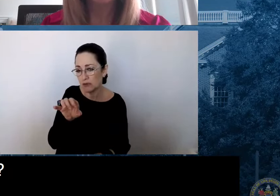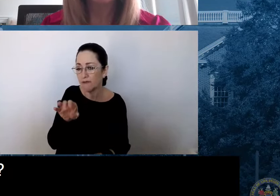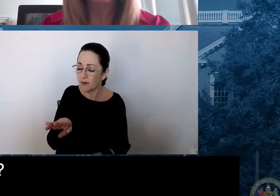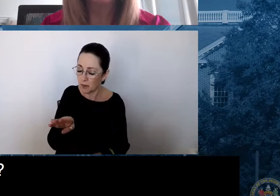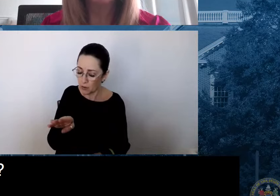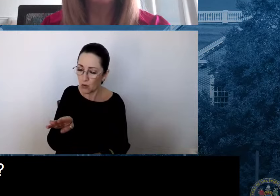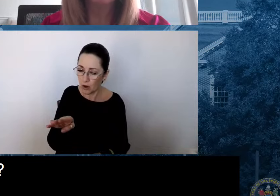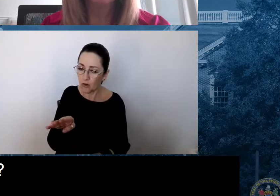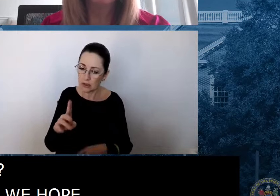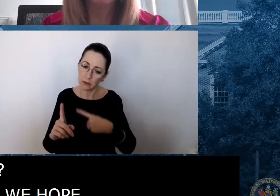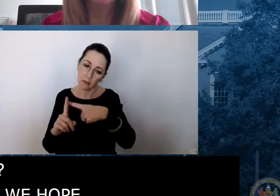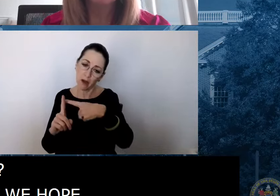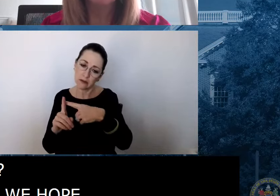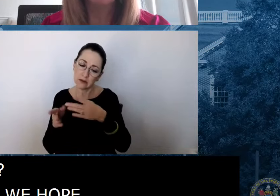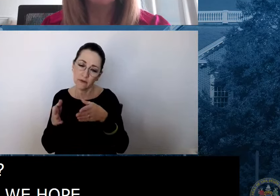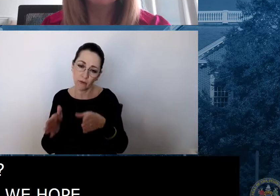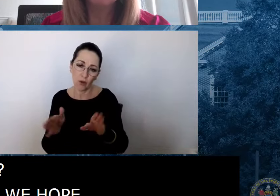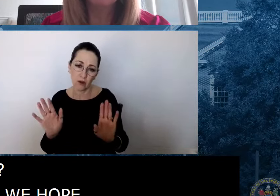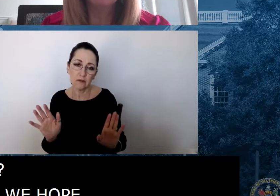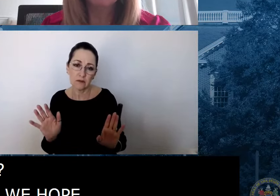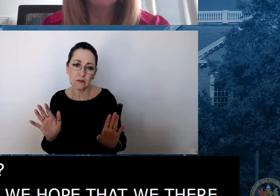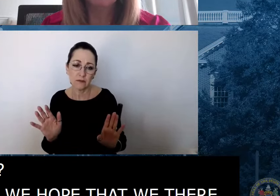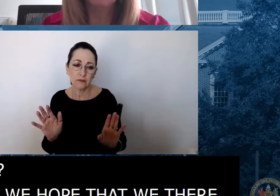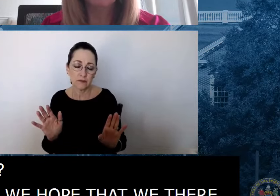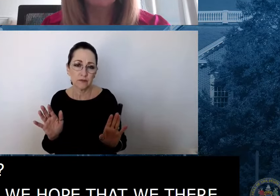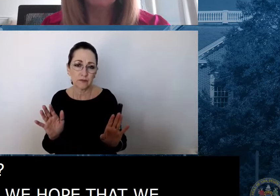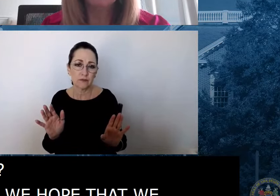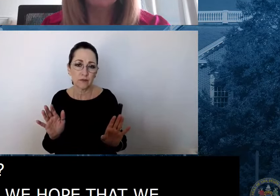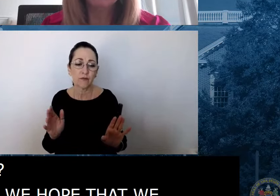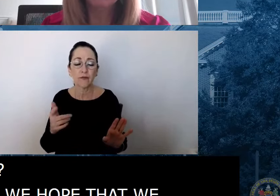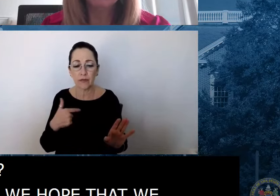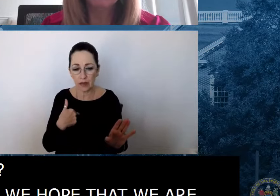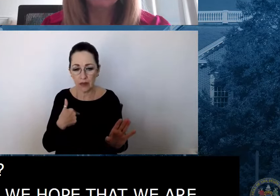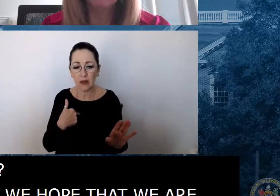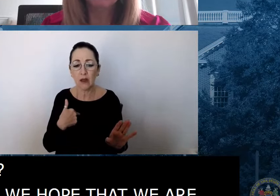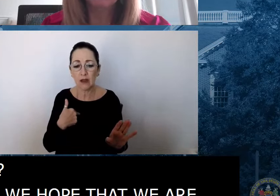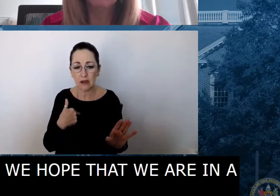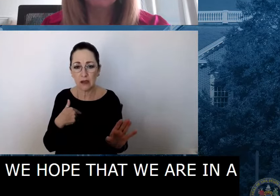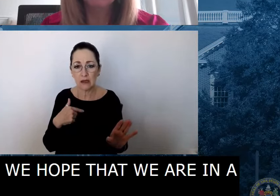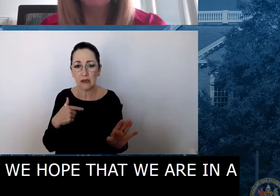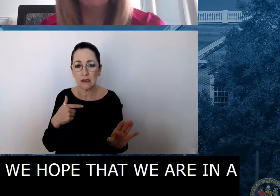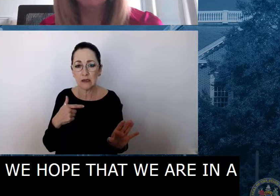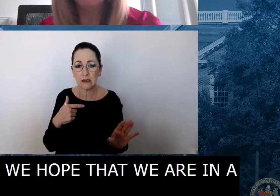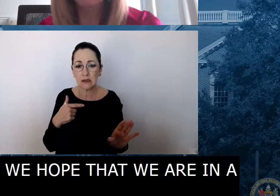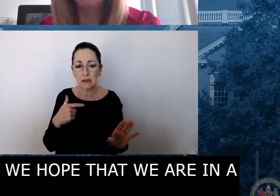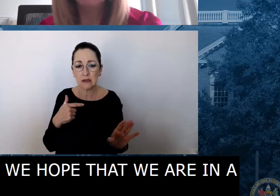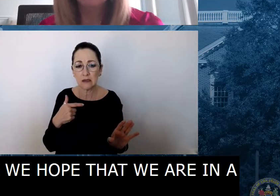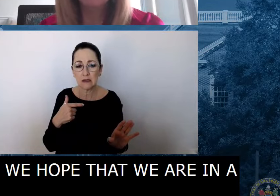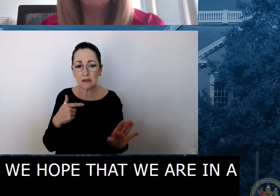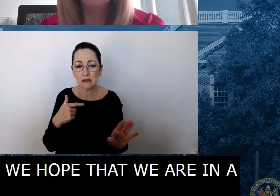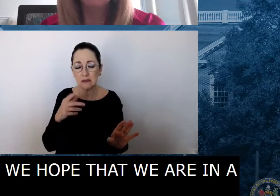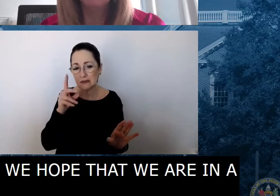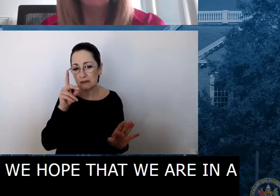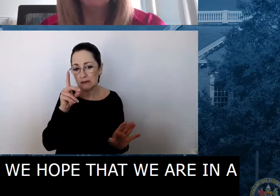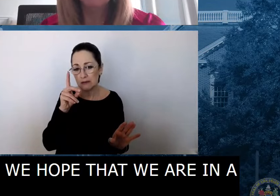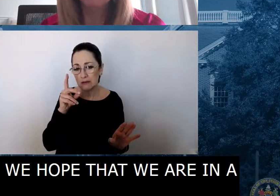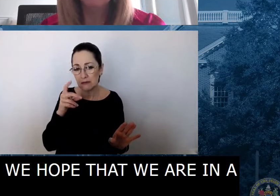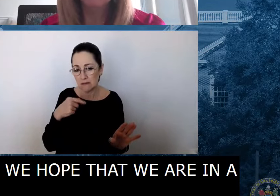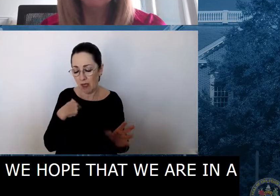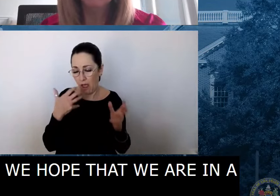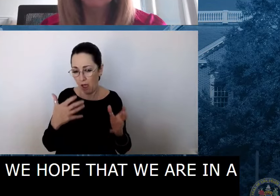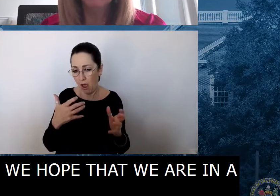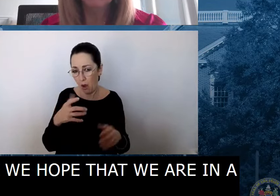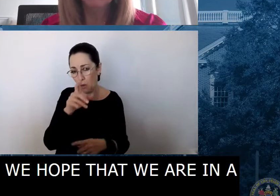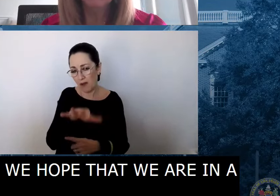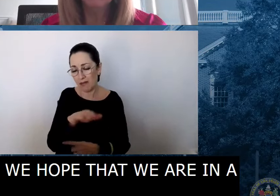way. I asked that the hospitalization graph continue to be displayed there